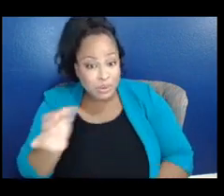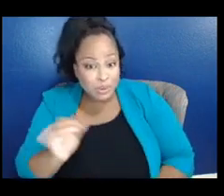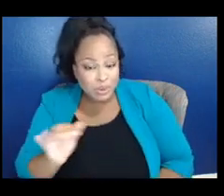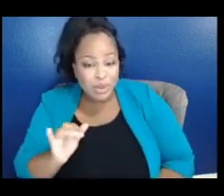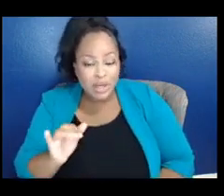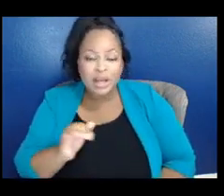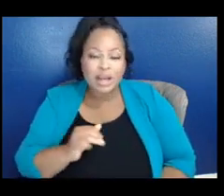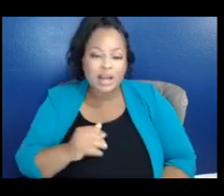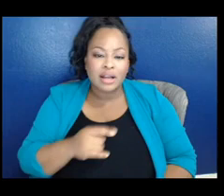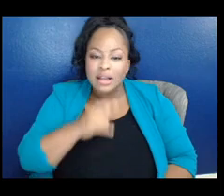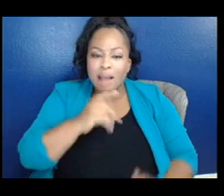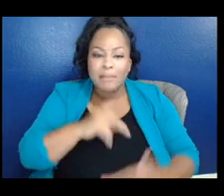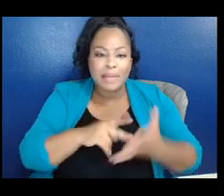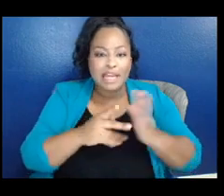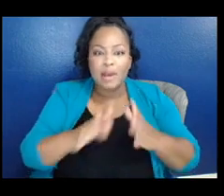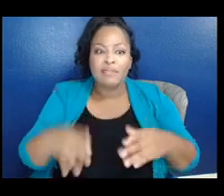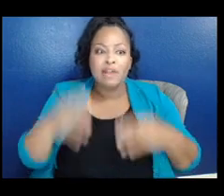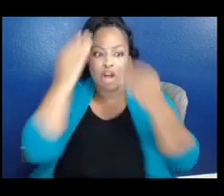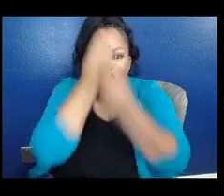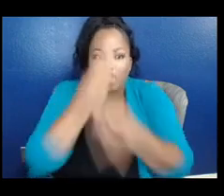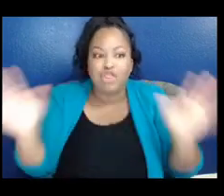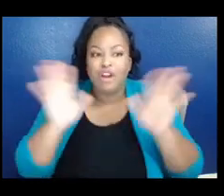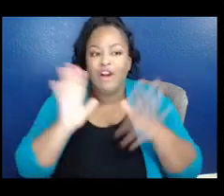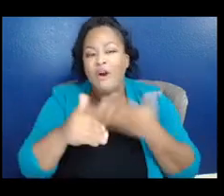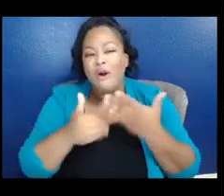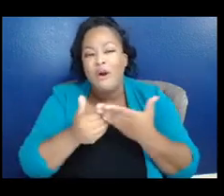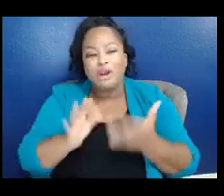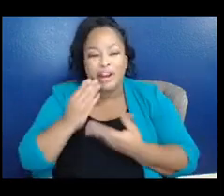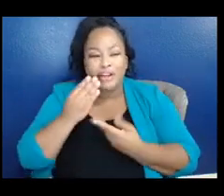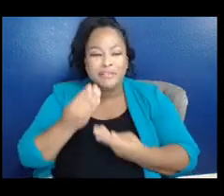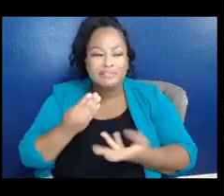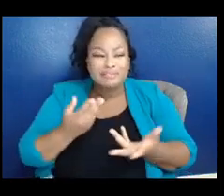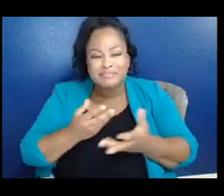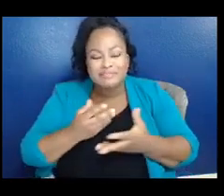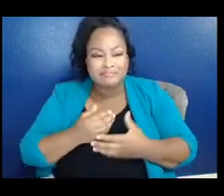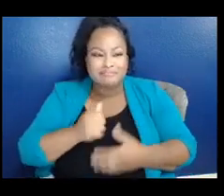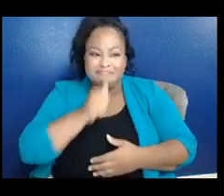women. Not to say you have to put your information or your